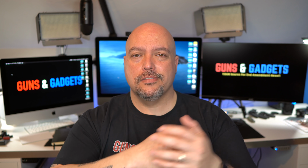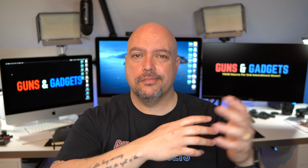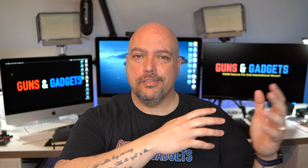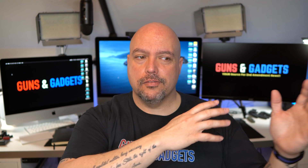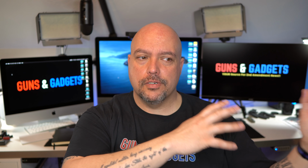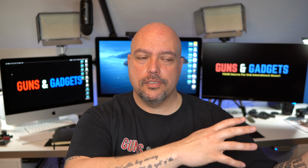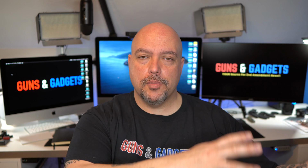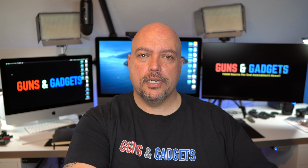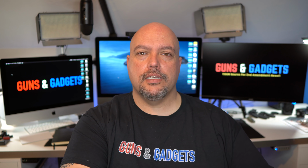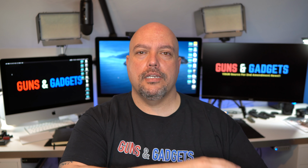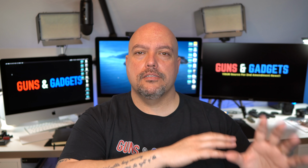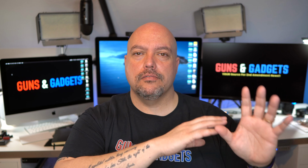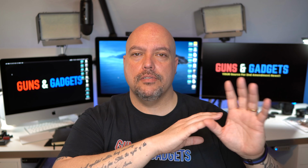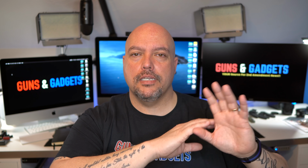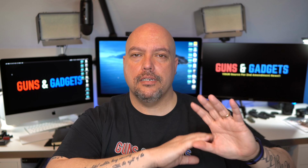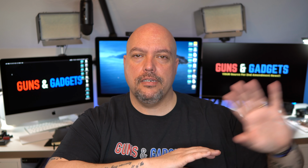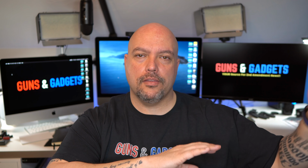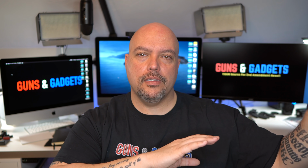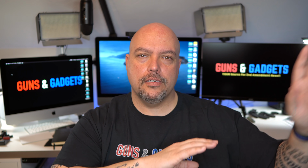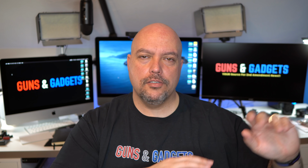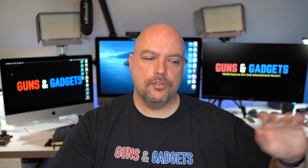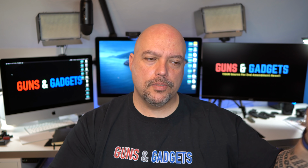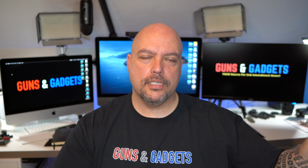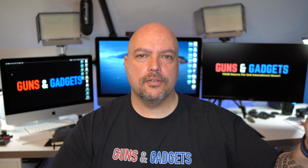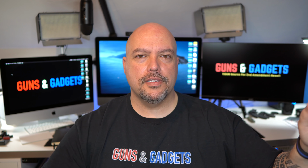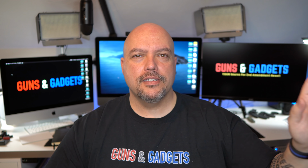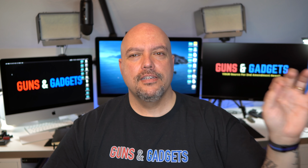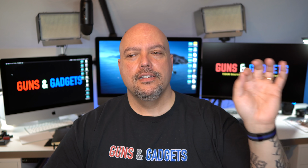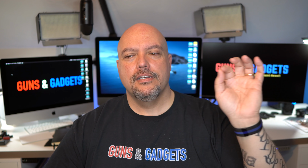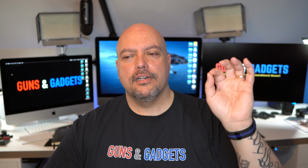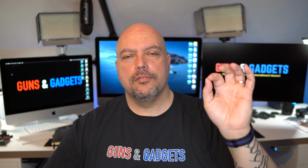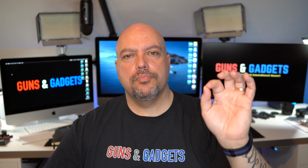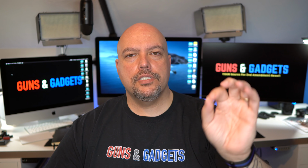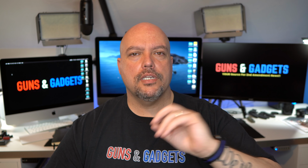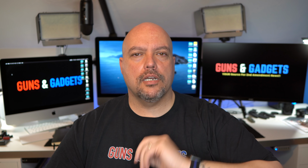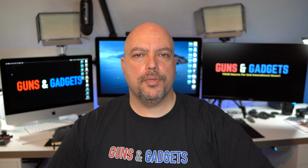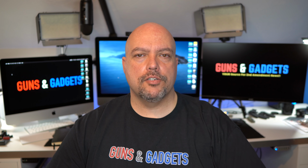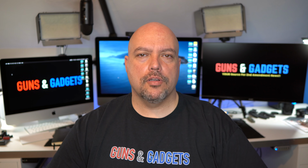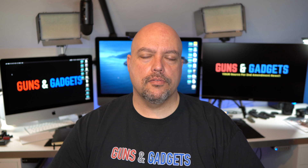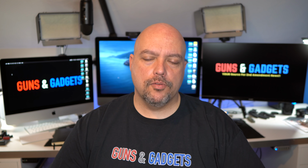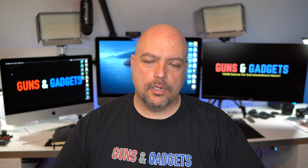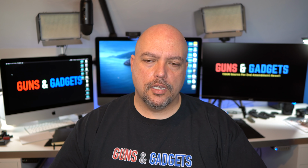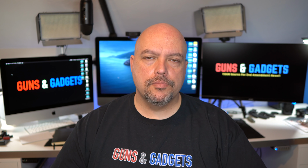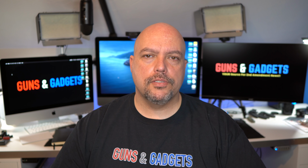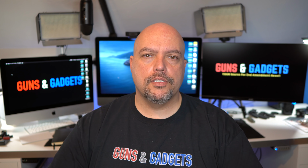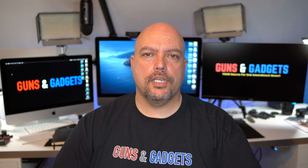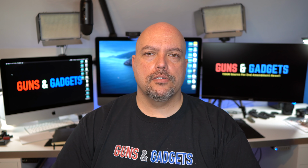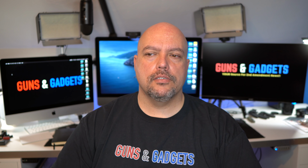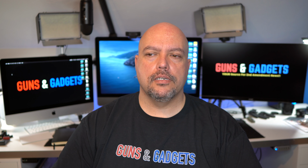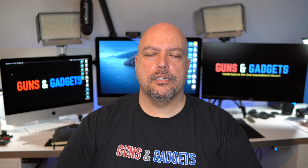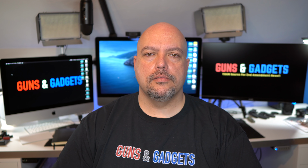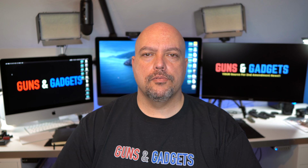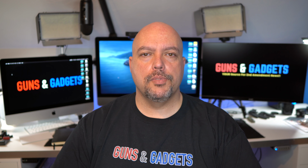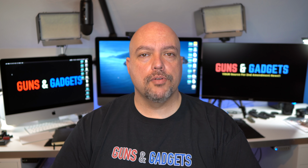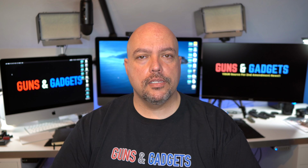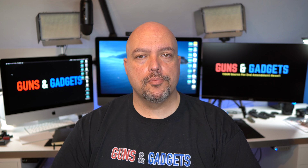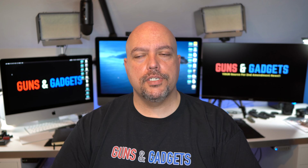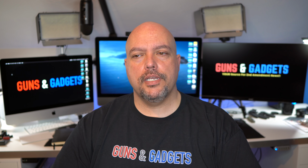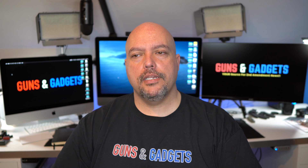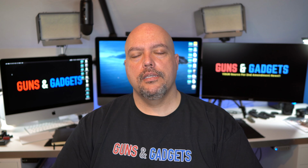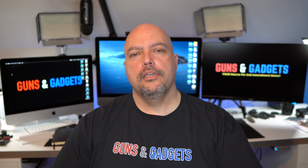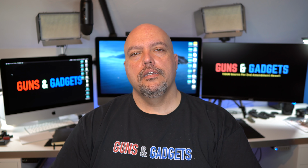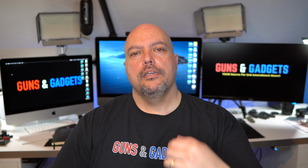the channel, because, you know, we're demonetized, so we get nothing and YouTube takes everything, please check out Patreon if you want to help the channel. It would be